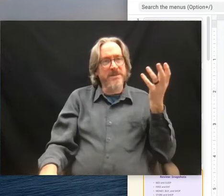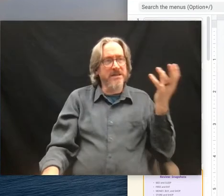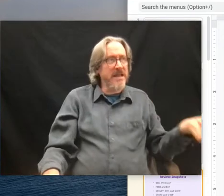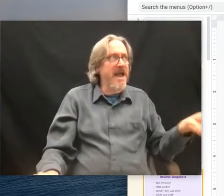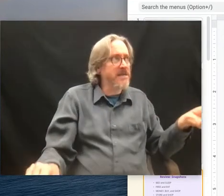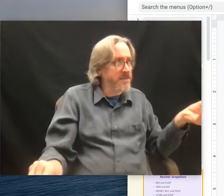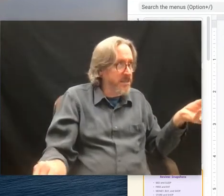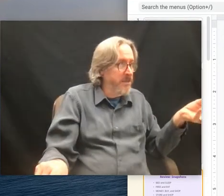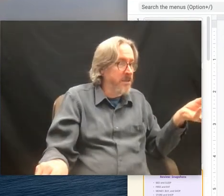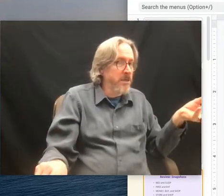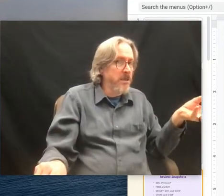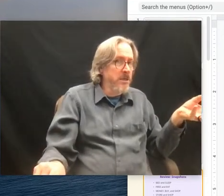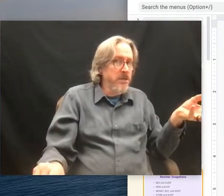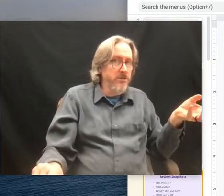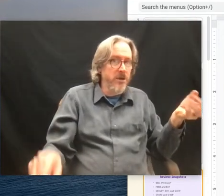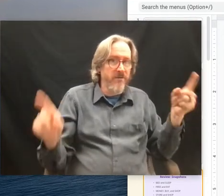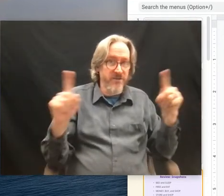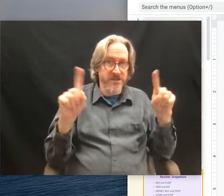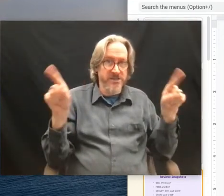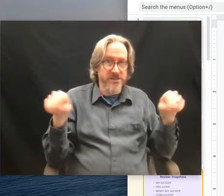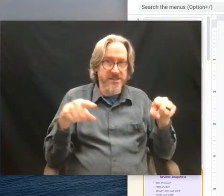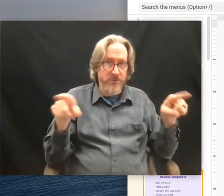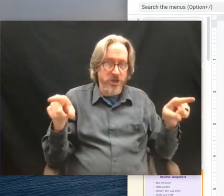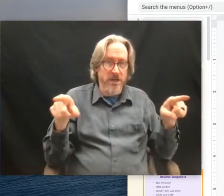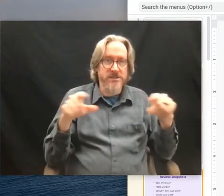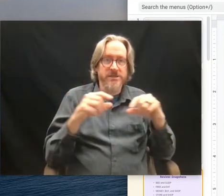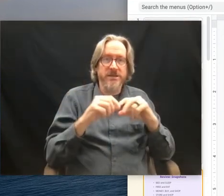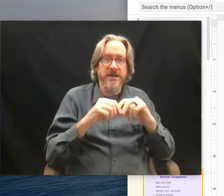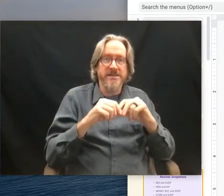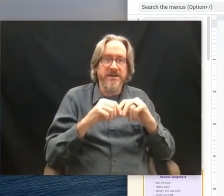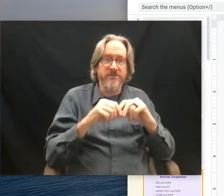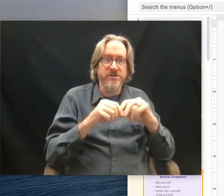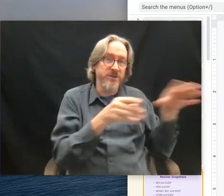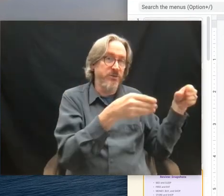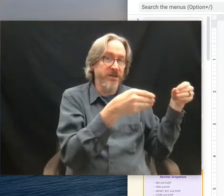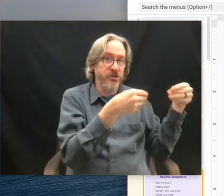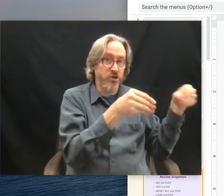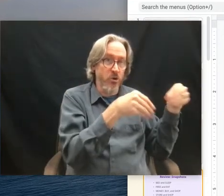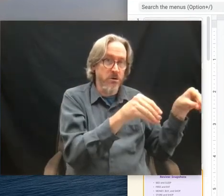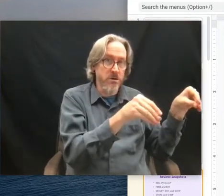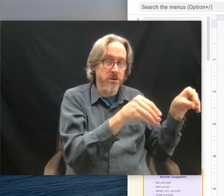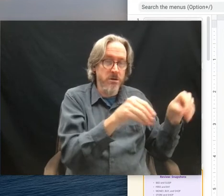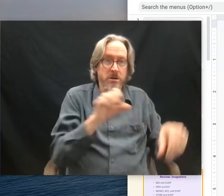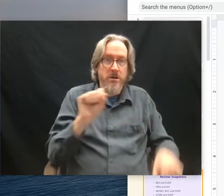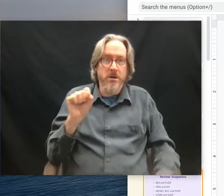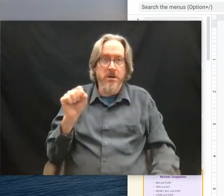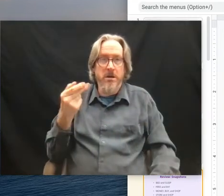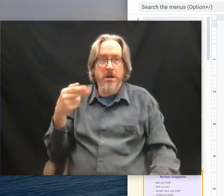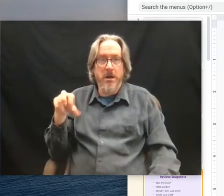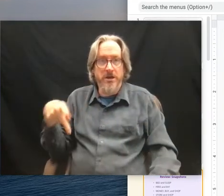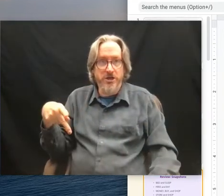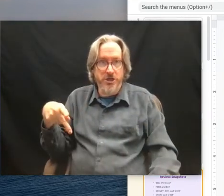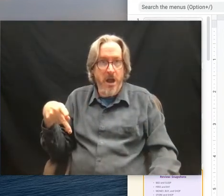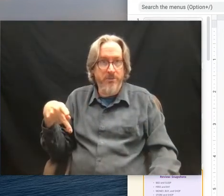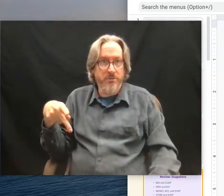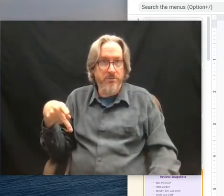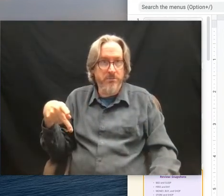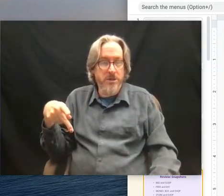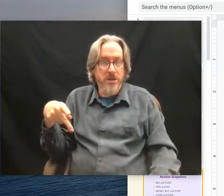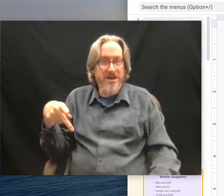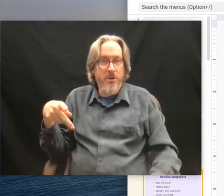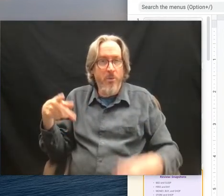And the last of these snapshots is the difference between store and shop.